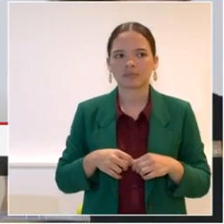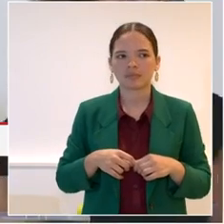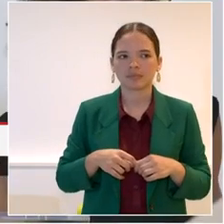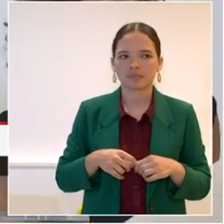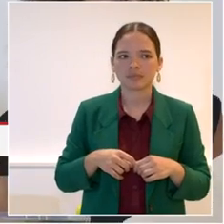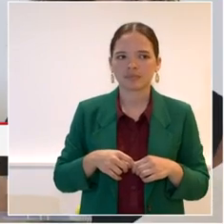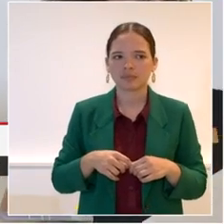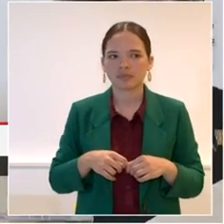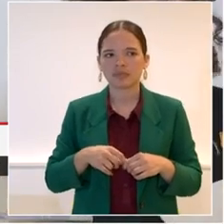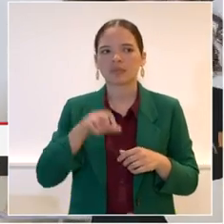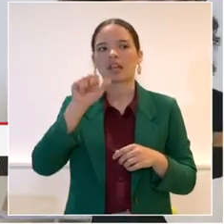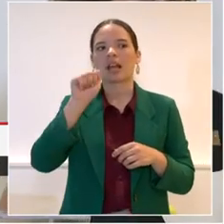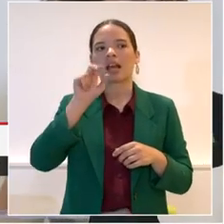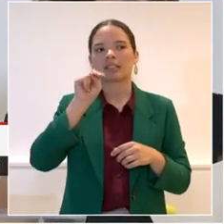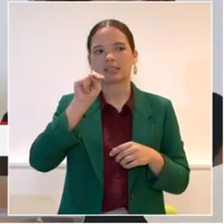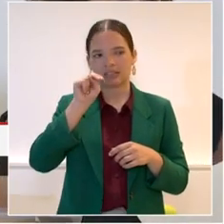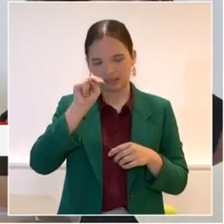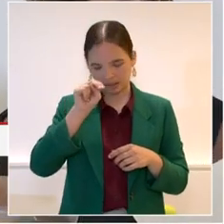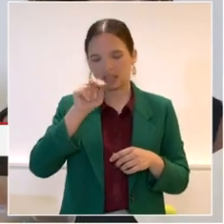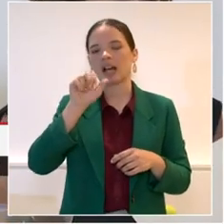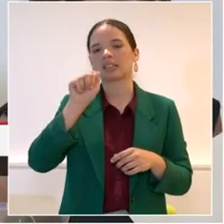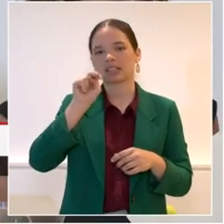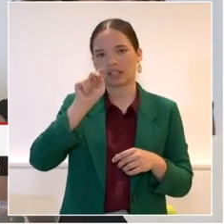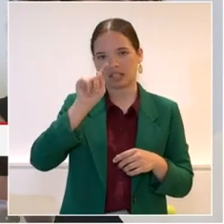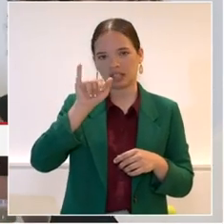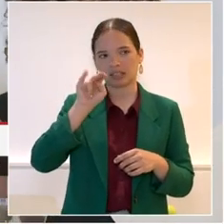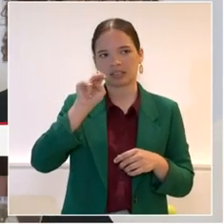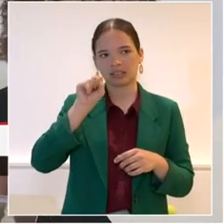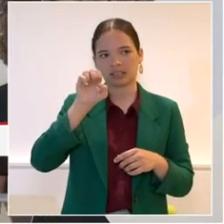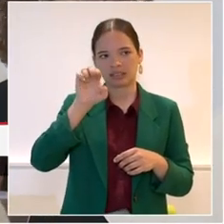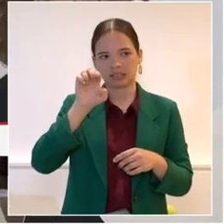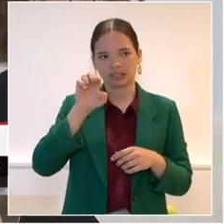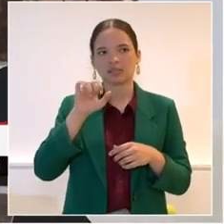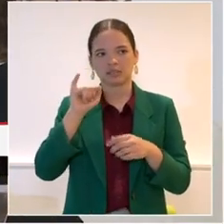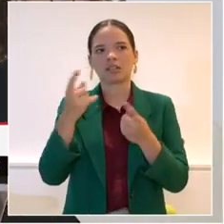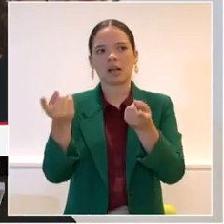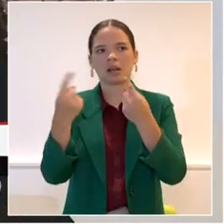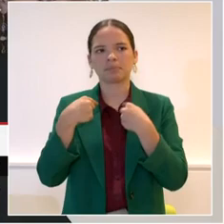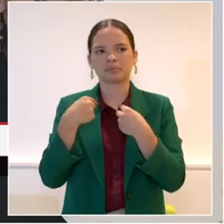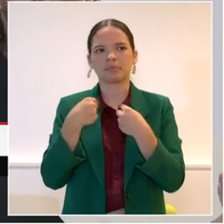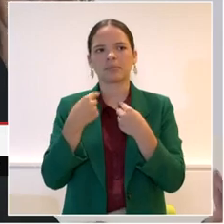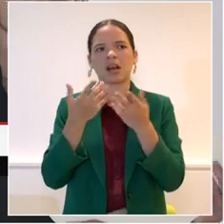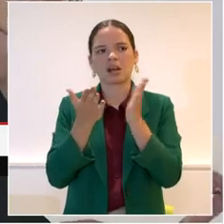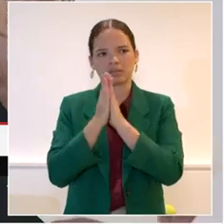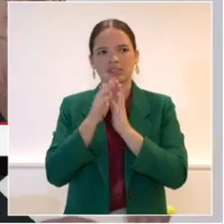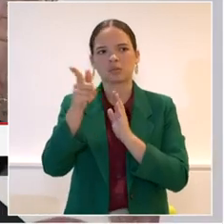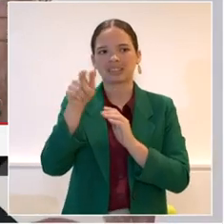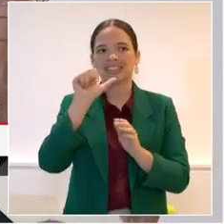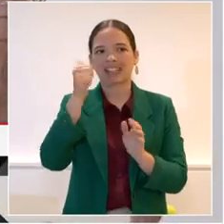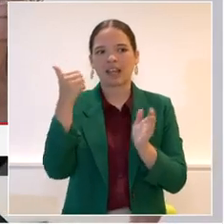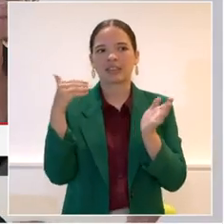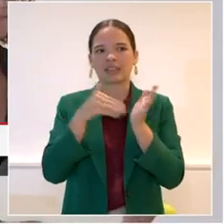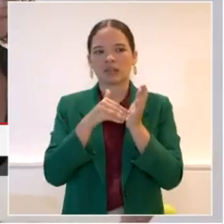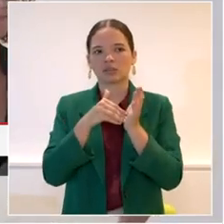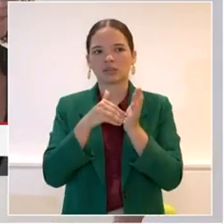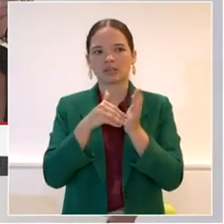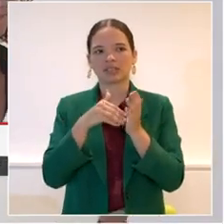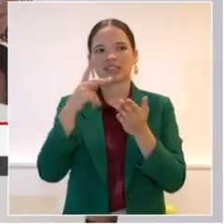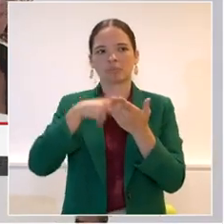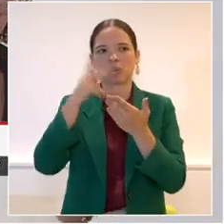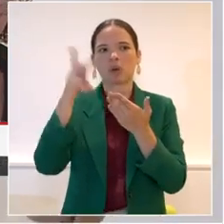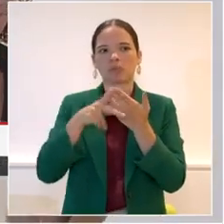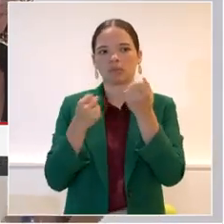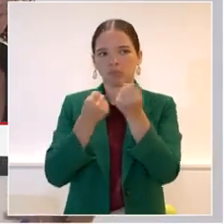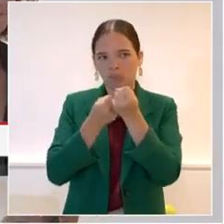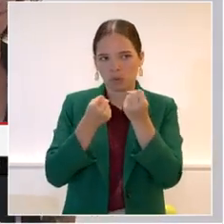last name. If we could just ask her, what this means, the $10,000 and this program support for her